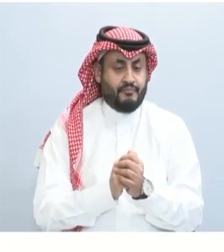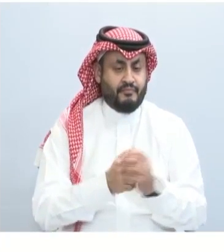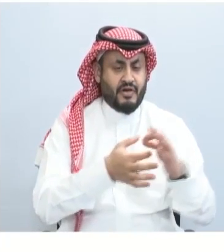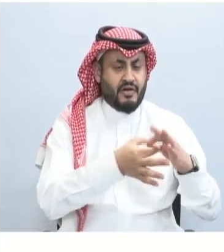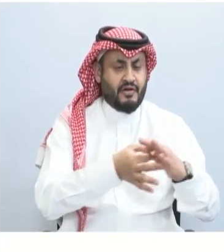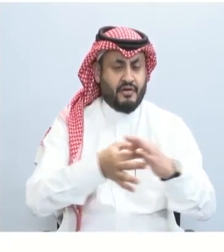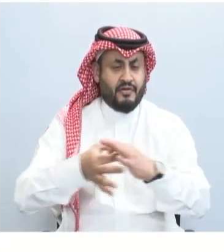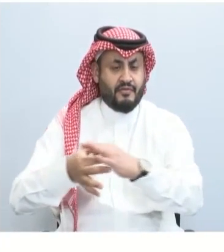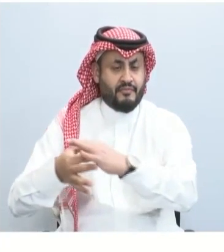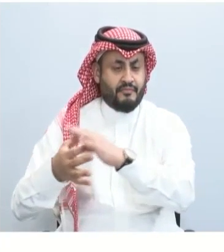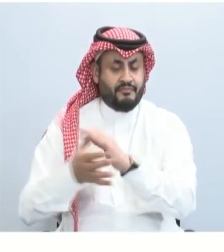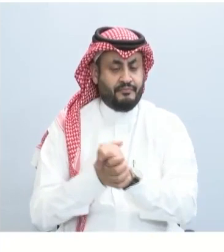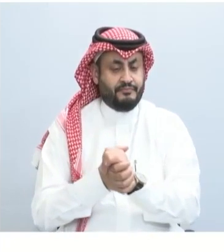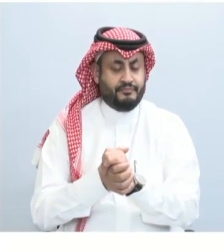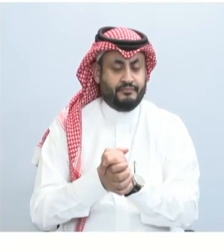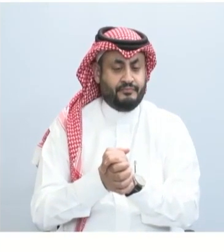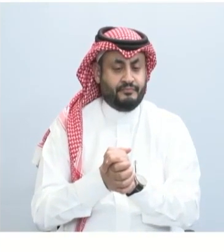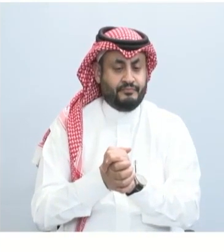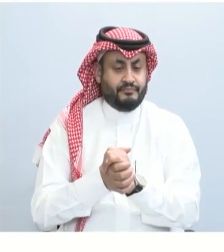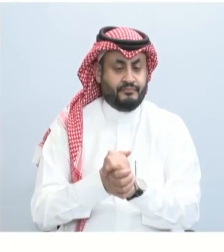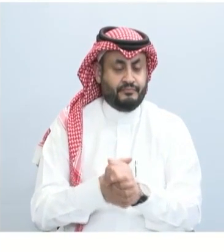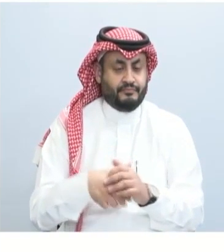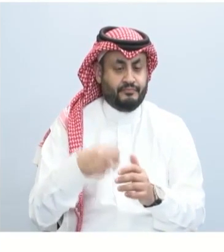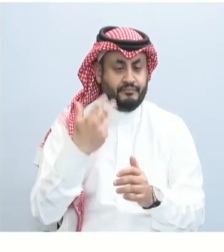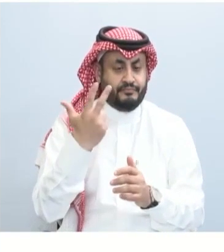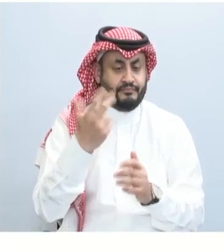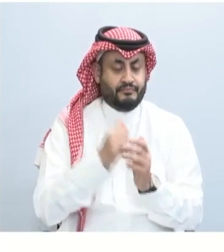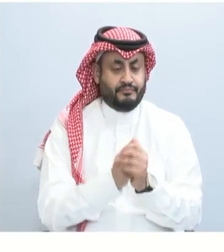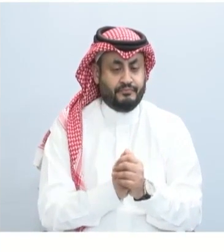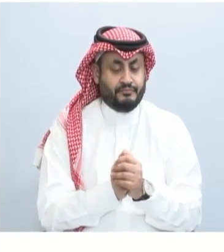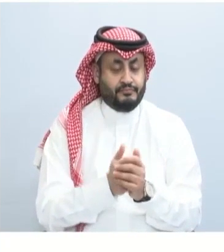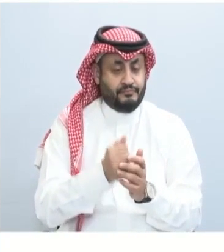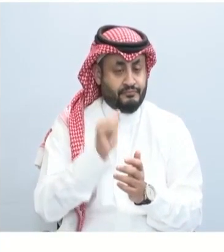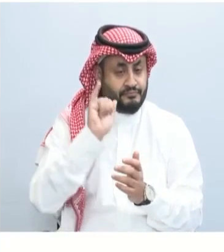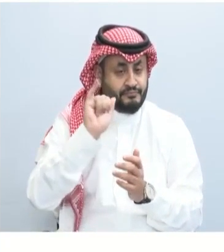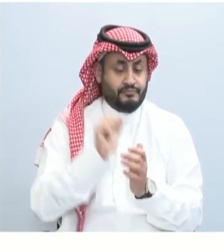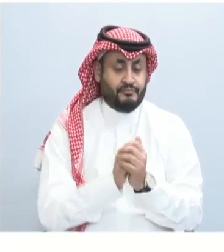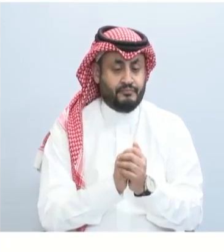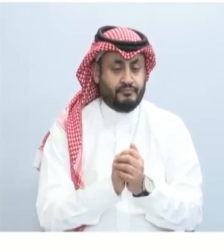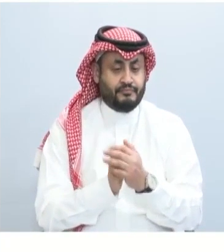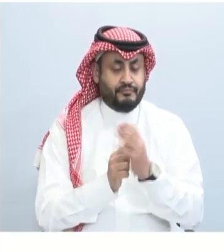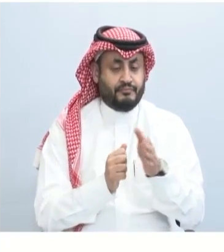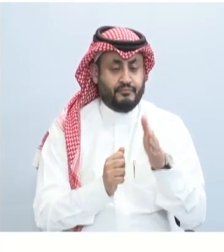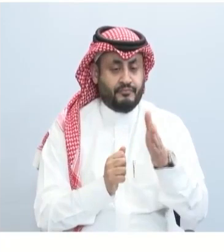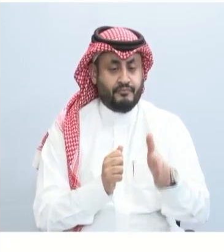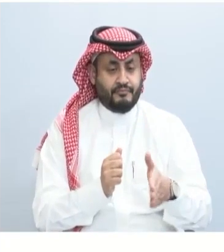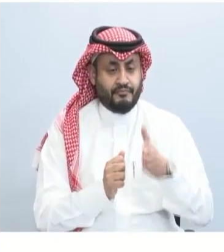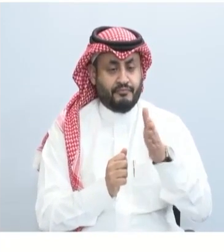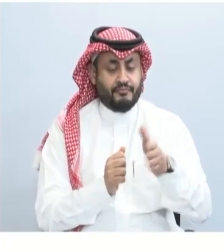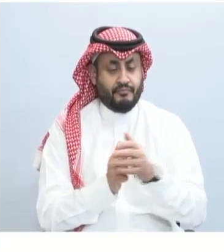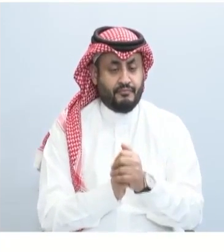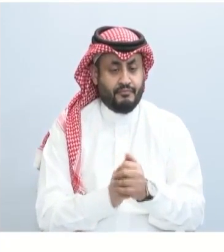chain. Very good. And the third one, the third word, is